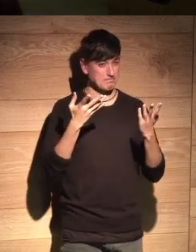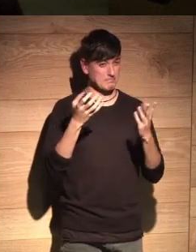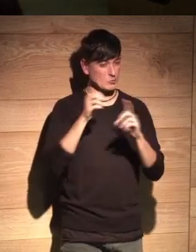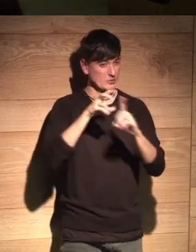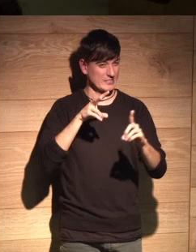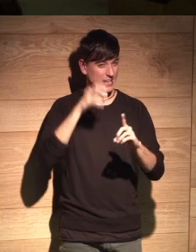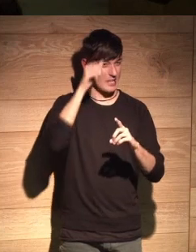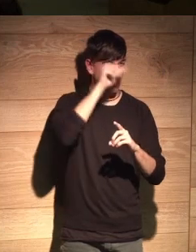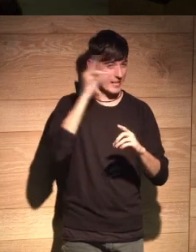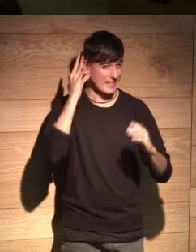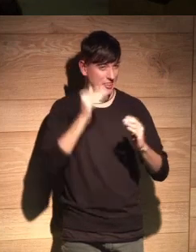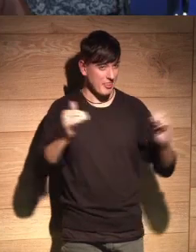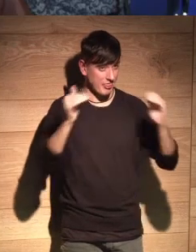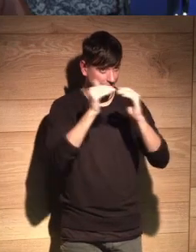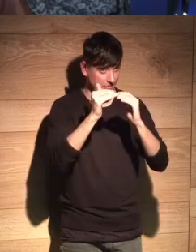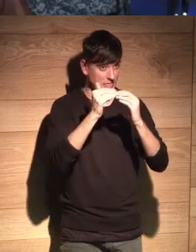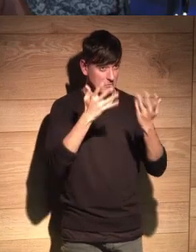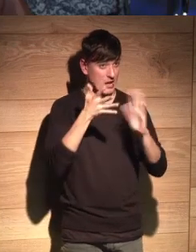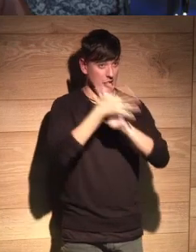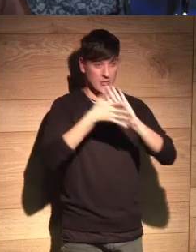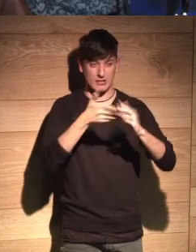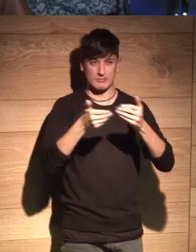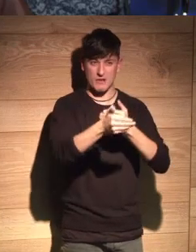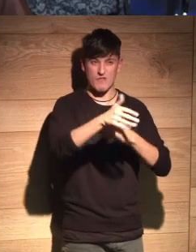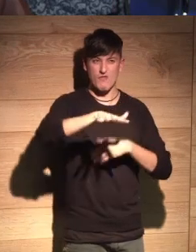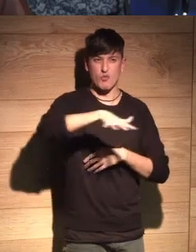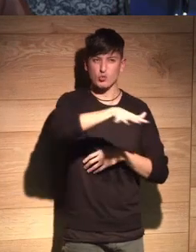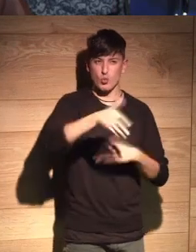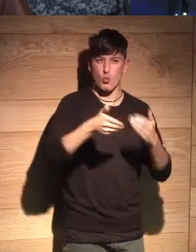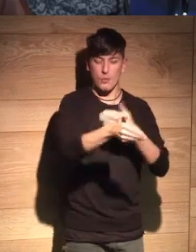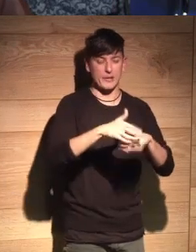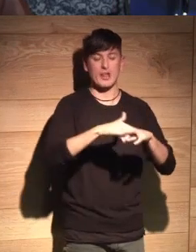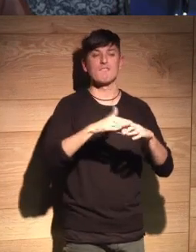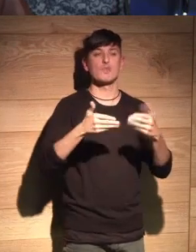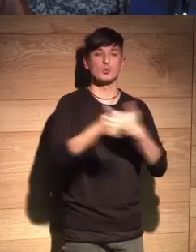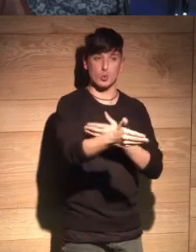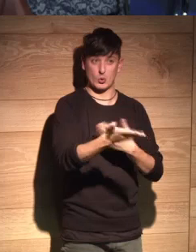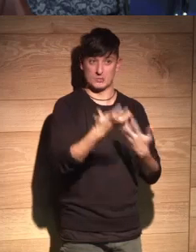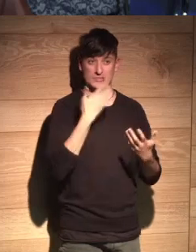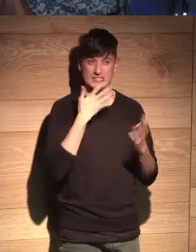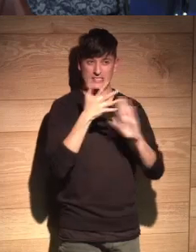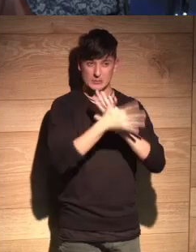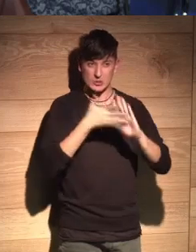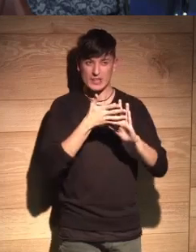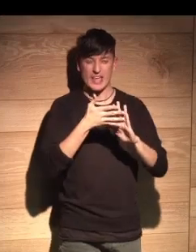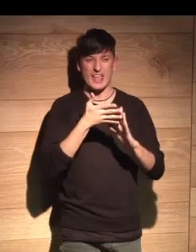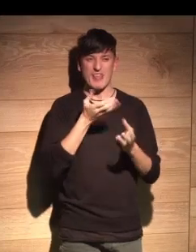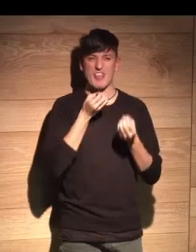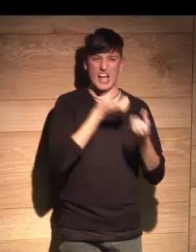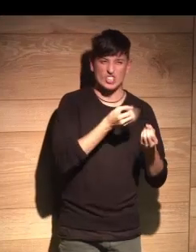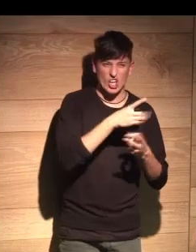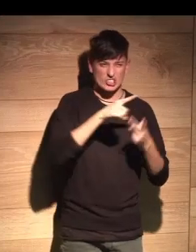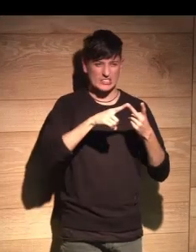this equality angle, we will be talking about scenarios of the future, where we talk about digitalization, big